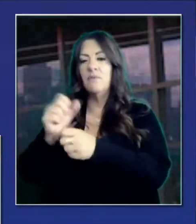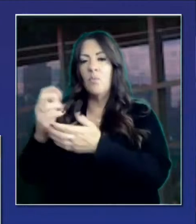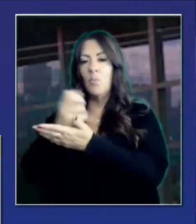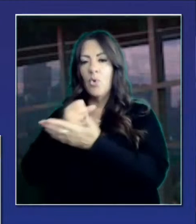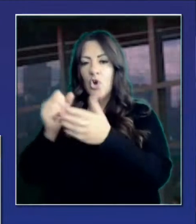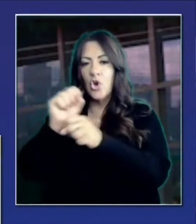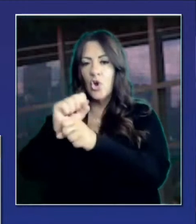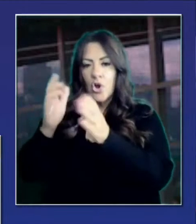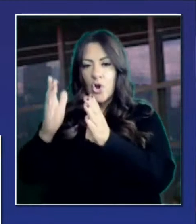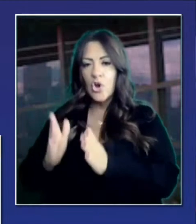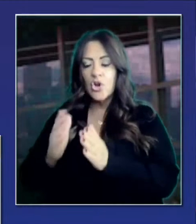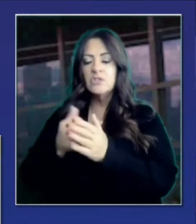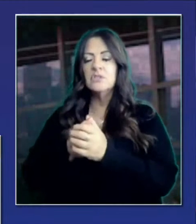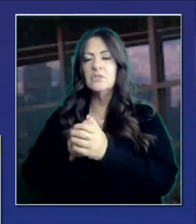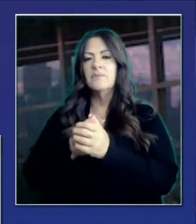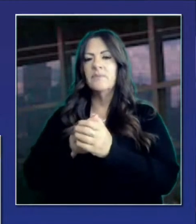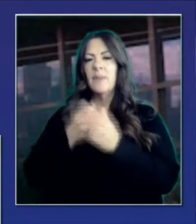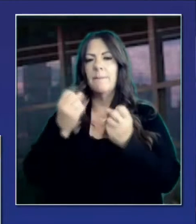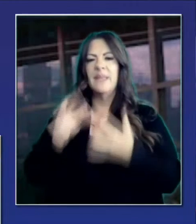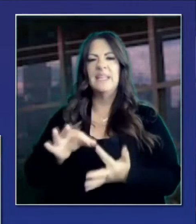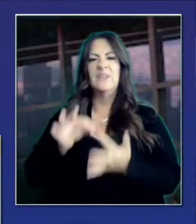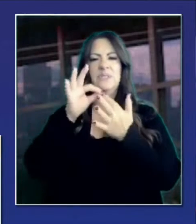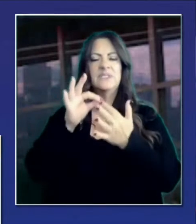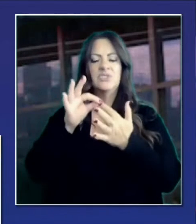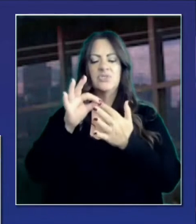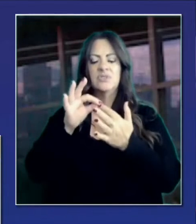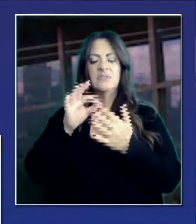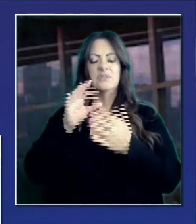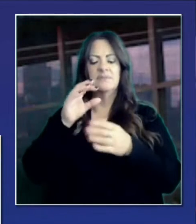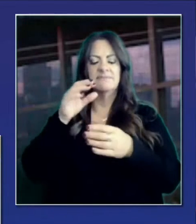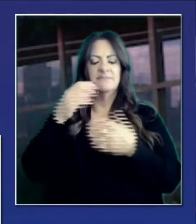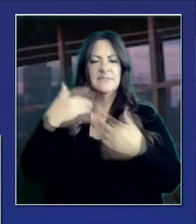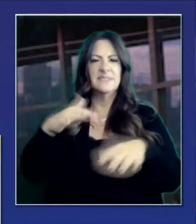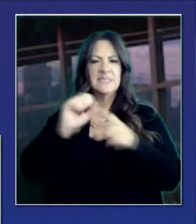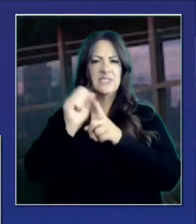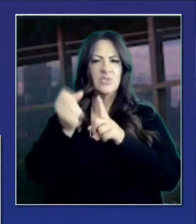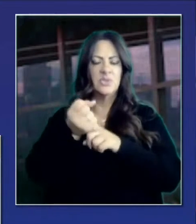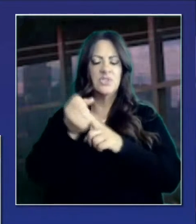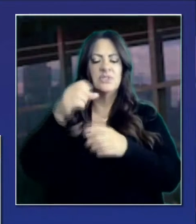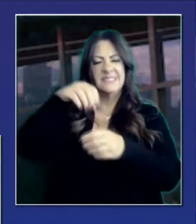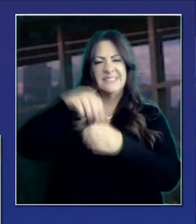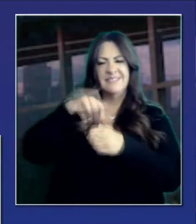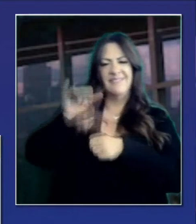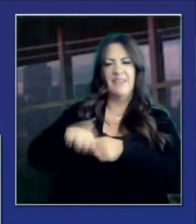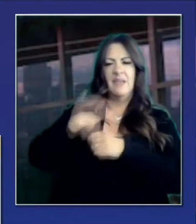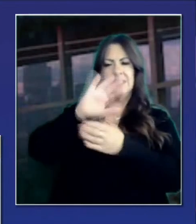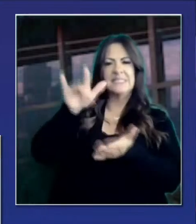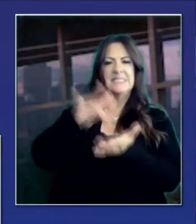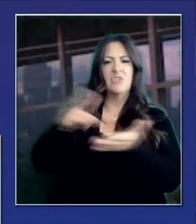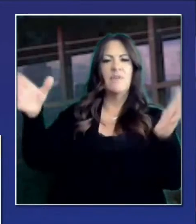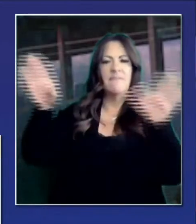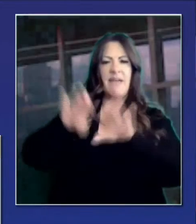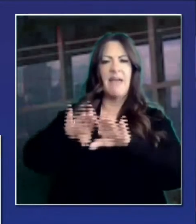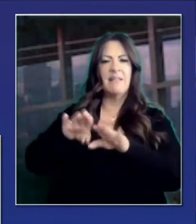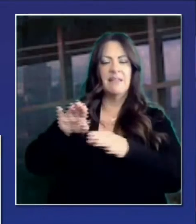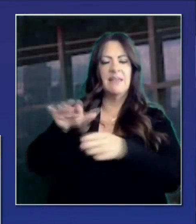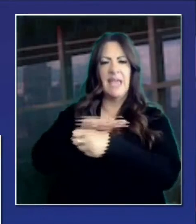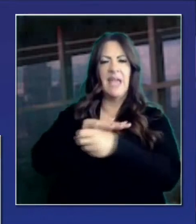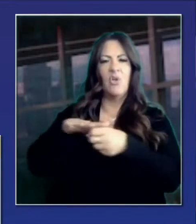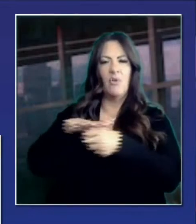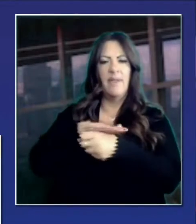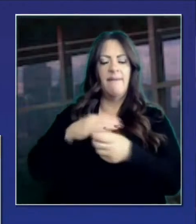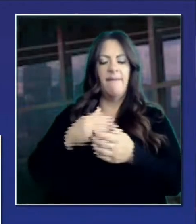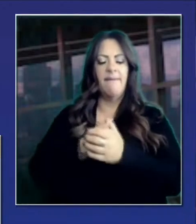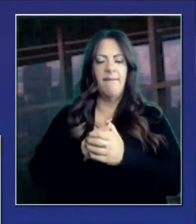the issues that are unique in the Central Valley versus the Central Coast. Forgive me for belaboring this, but we'll have a memo out shortly.